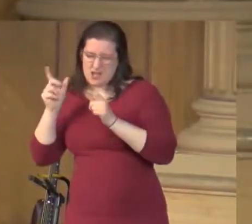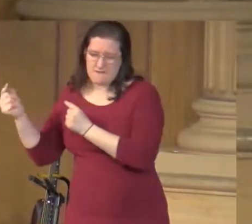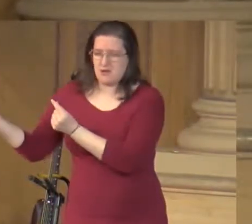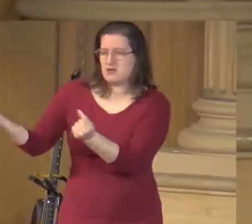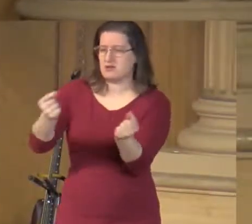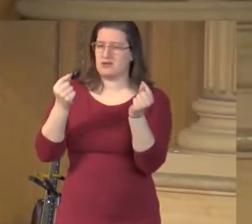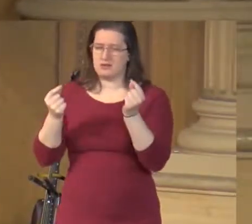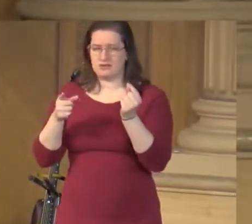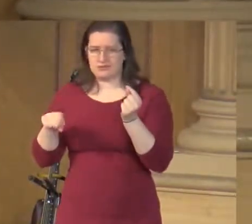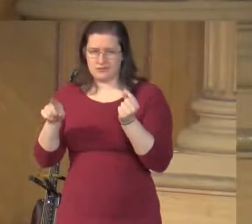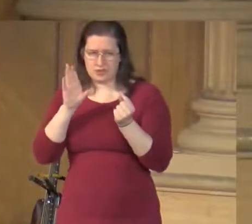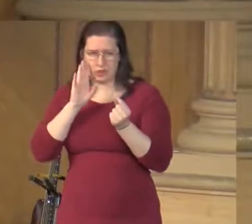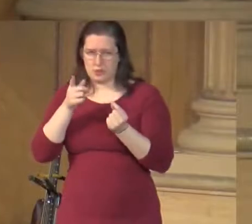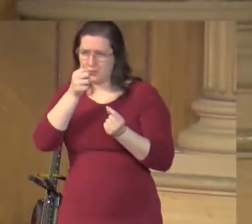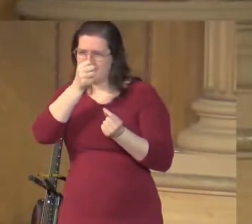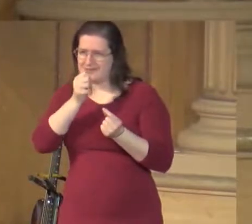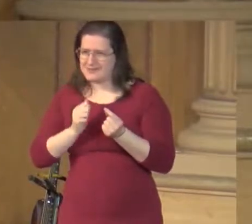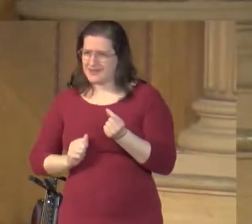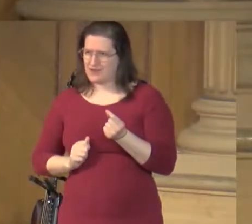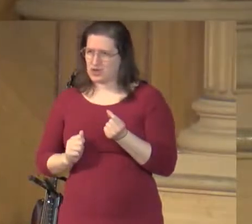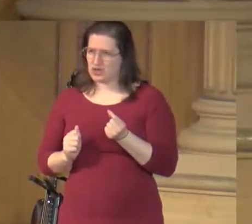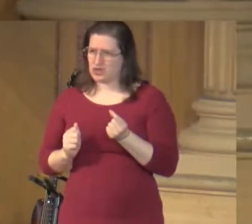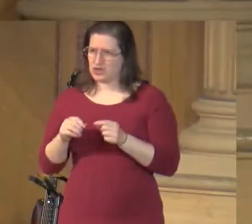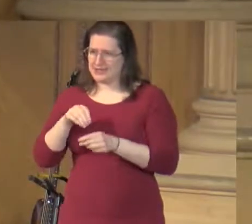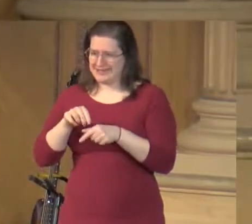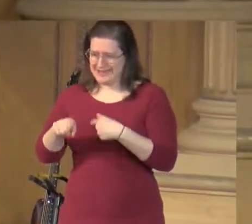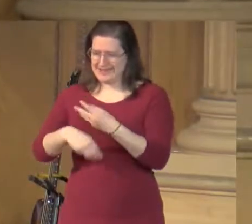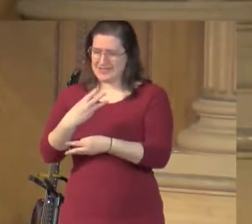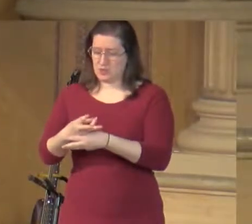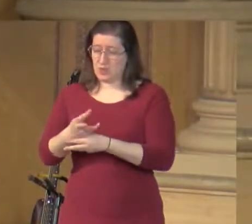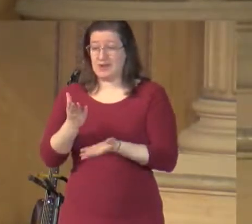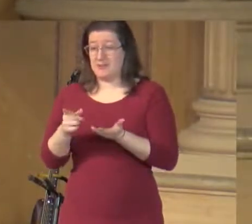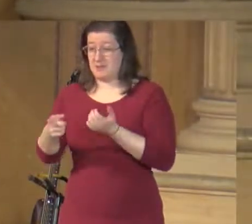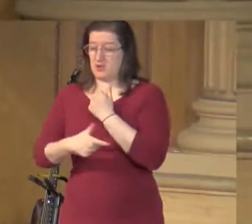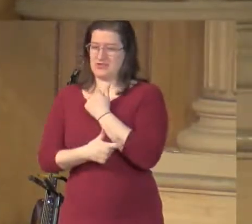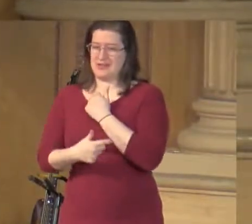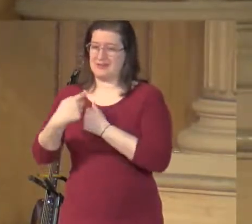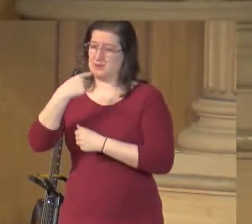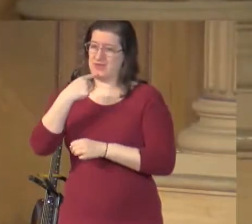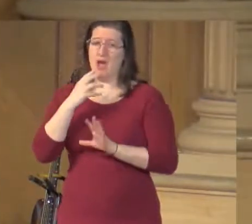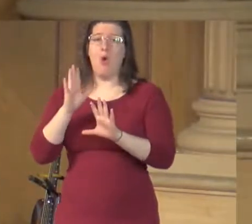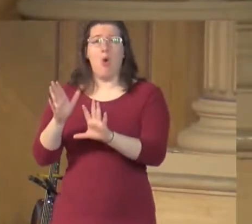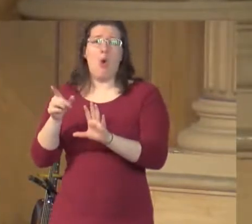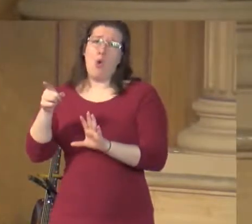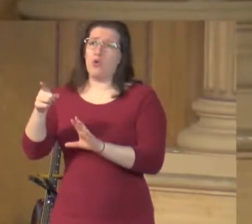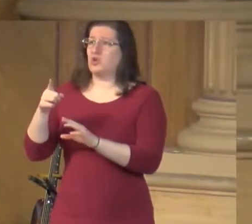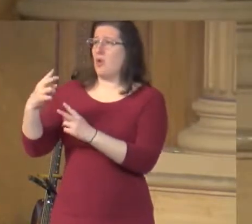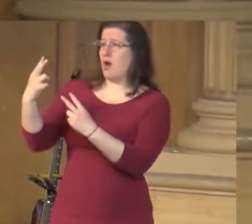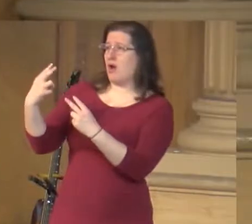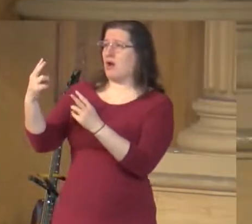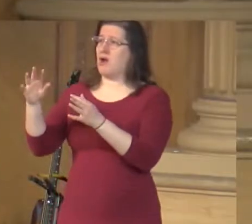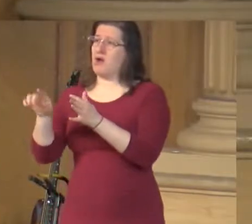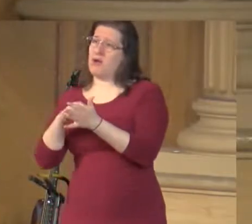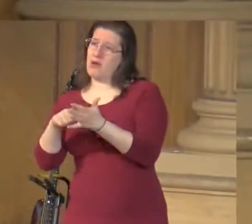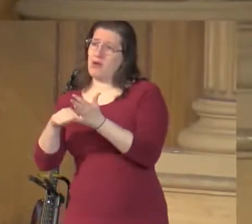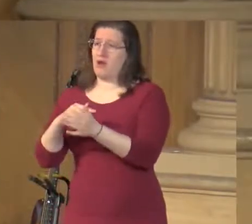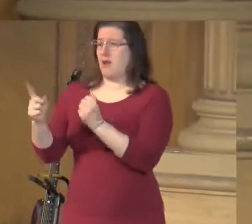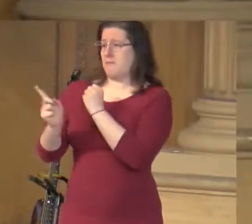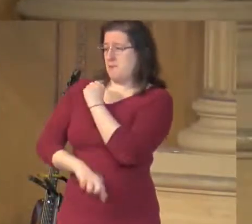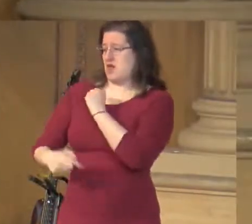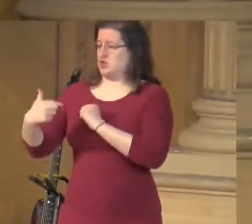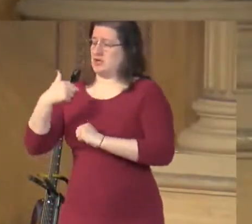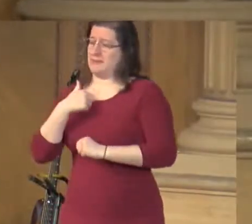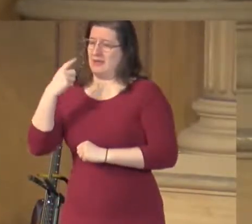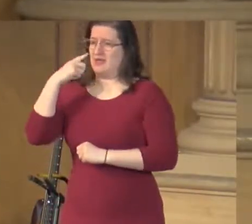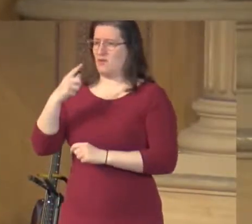you will suffer at the hands of other people and you might be tempted to call it persecution but it's not. People don't like people who do